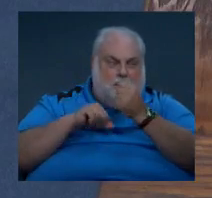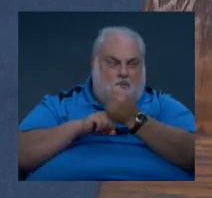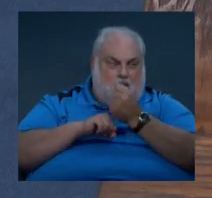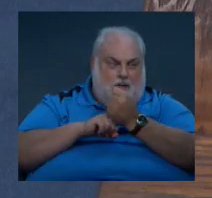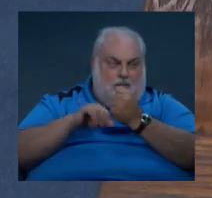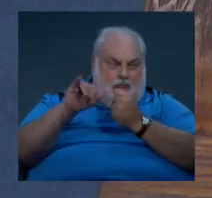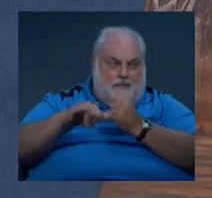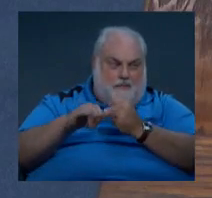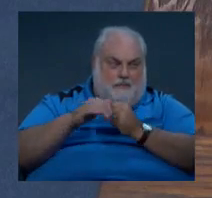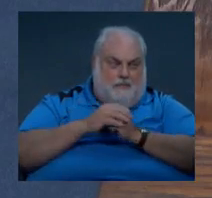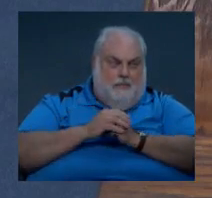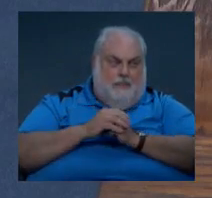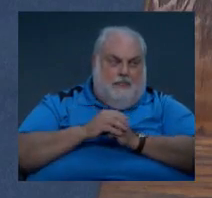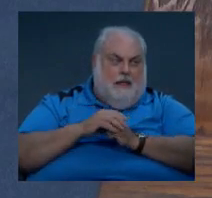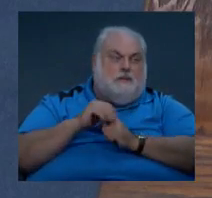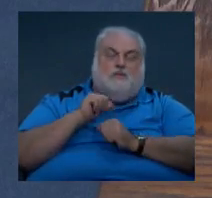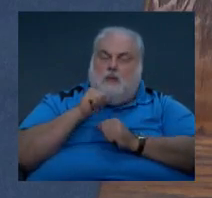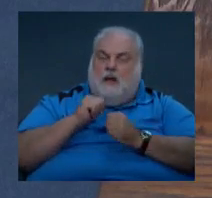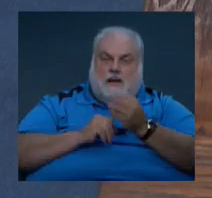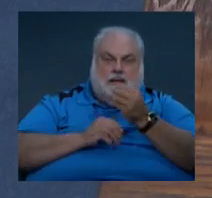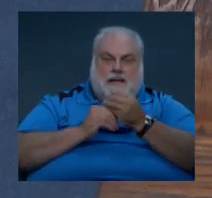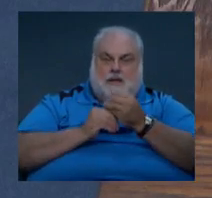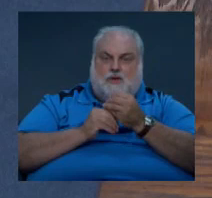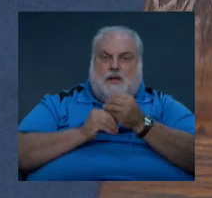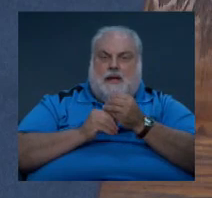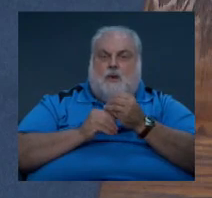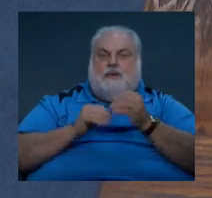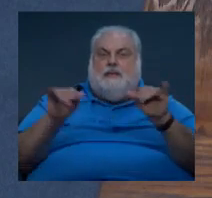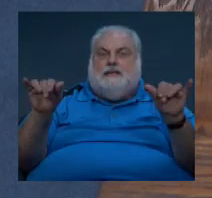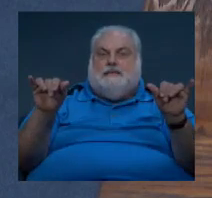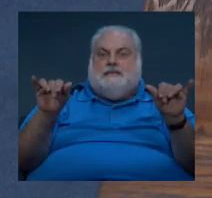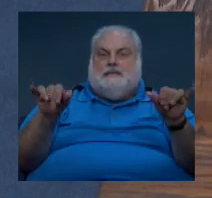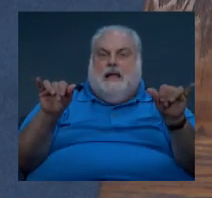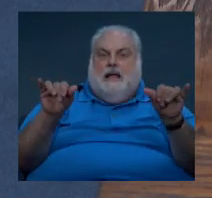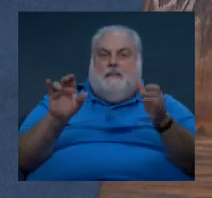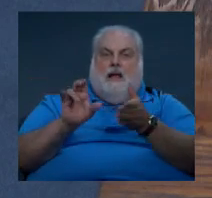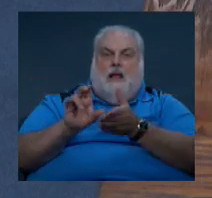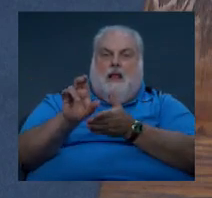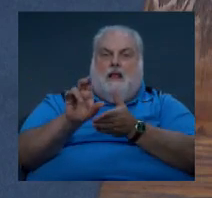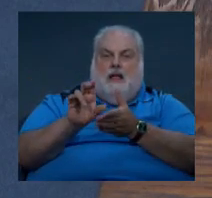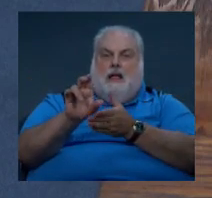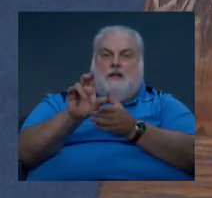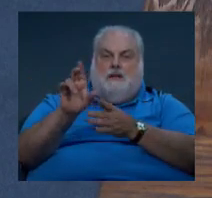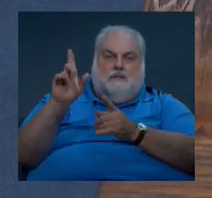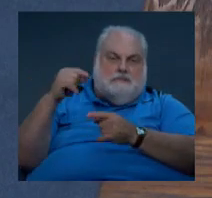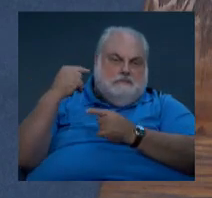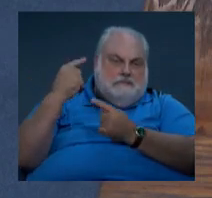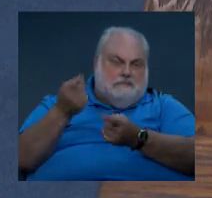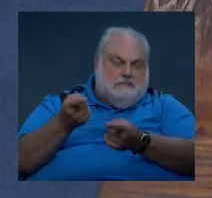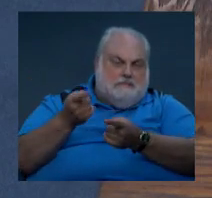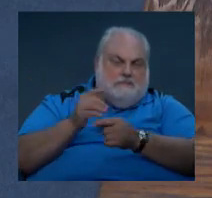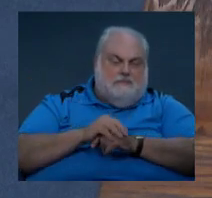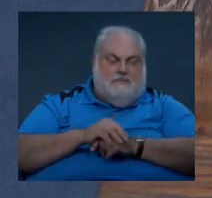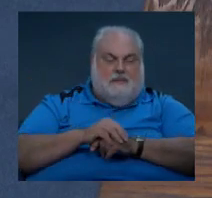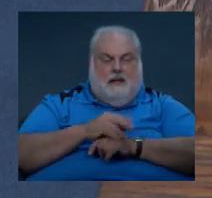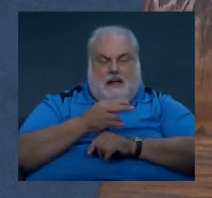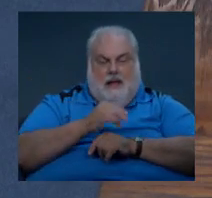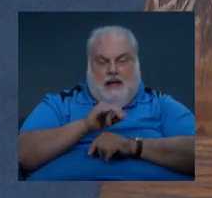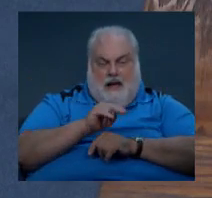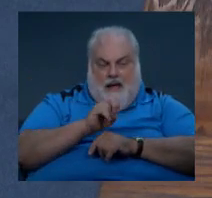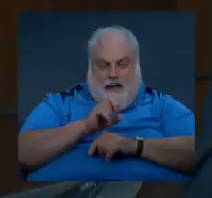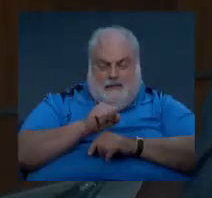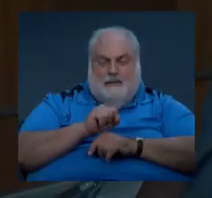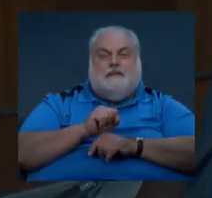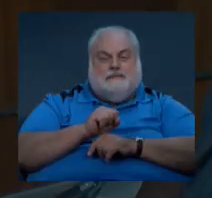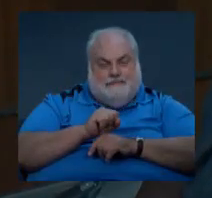summer playground program. So it wasn't additional, it was the same allocation that we've been doing. Okay, we just wanted some clarification